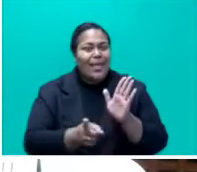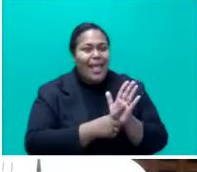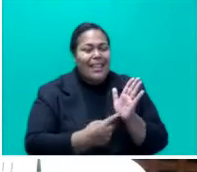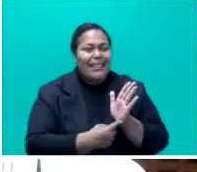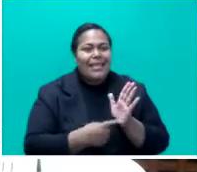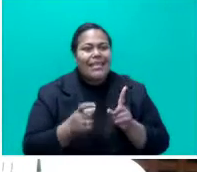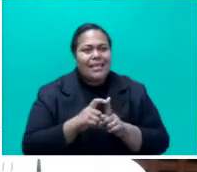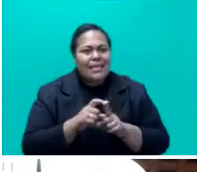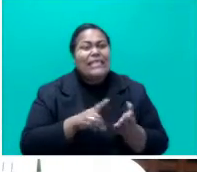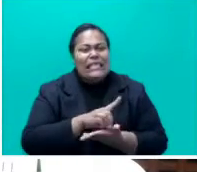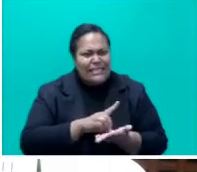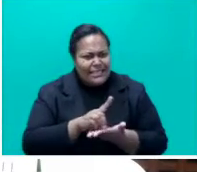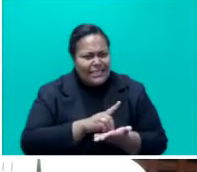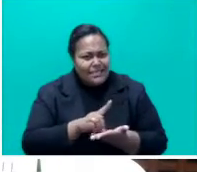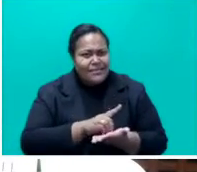LTDD,